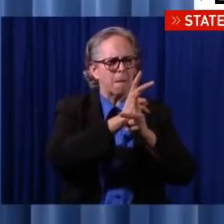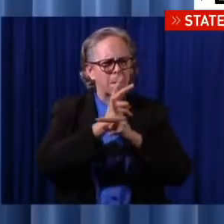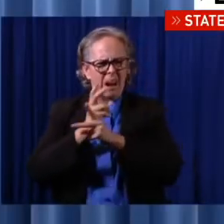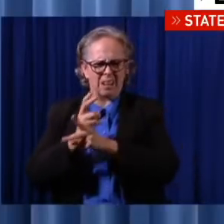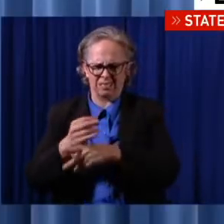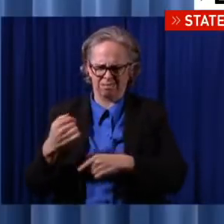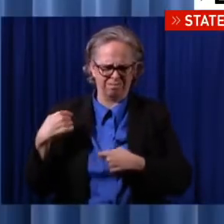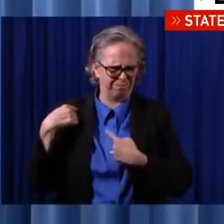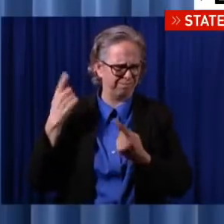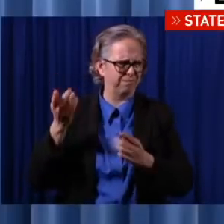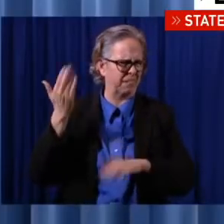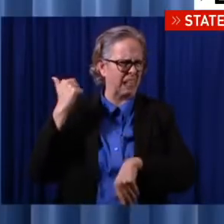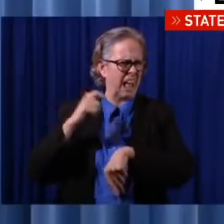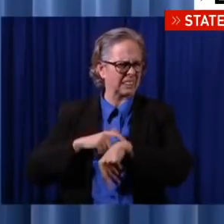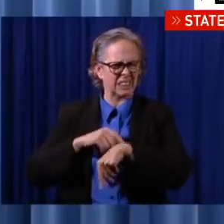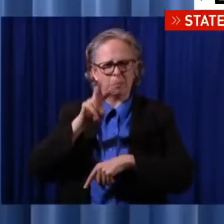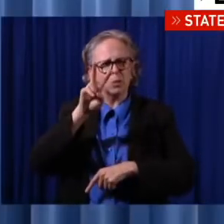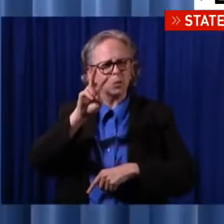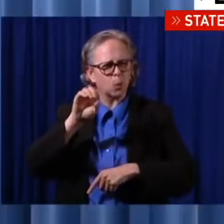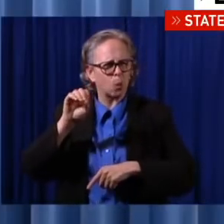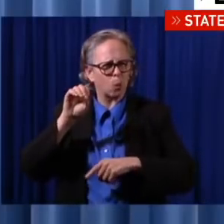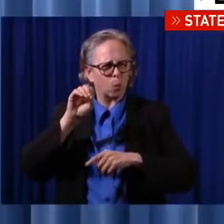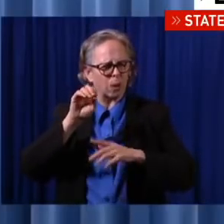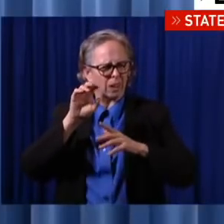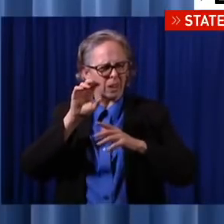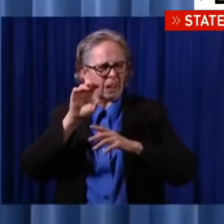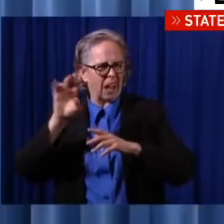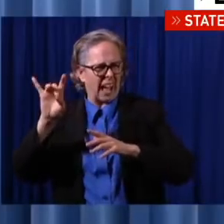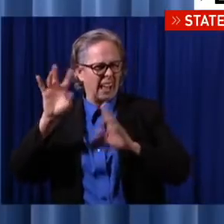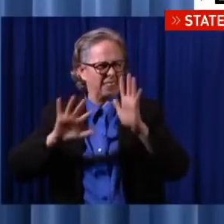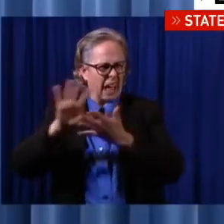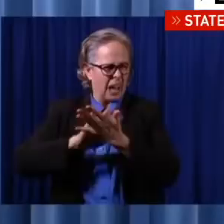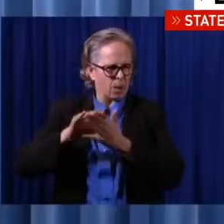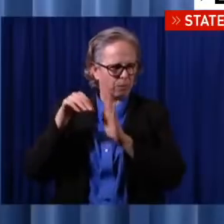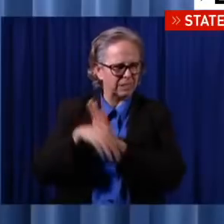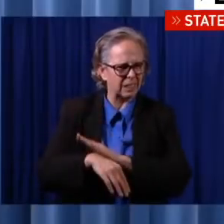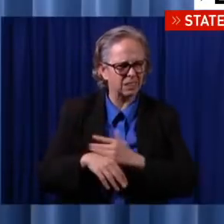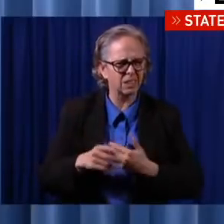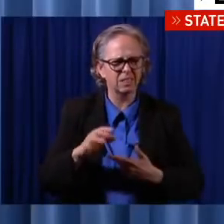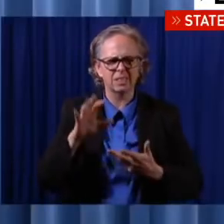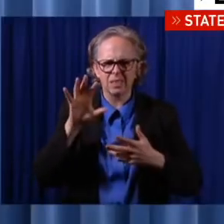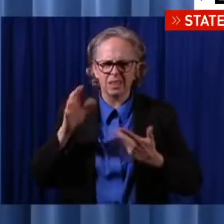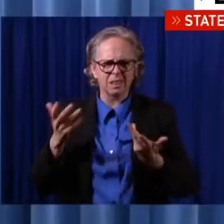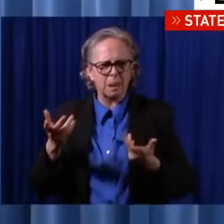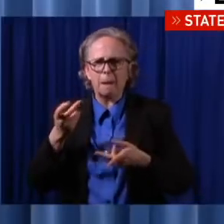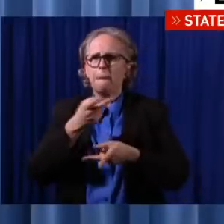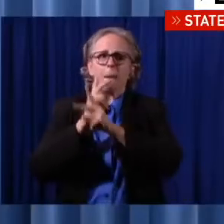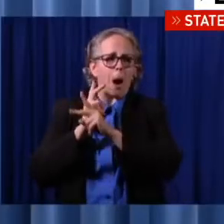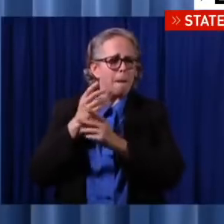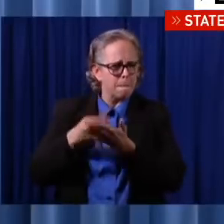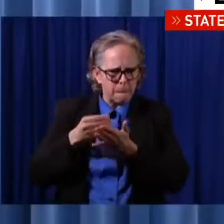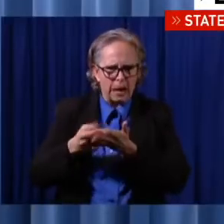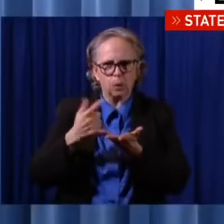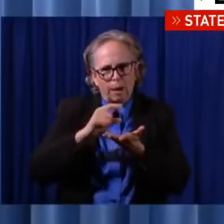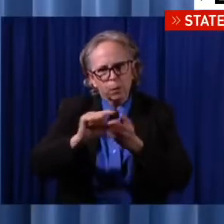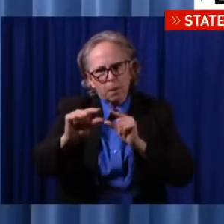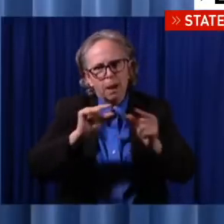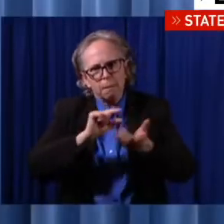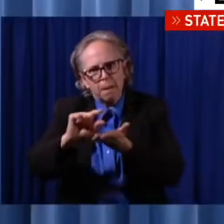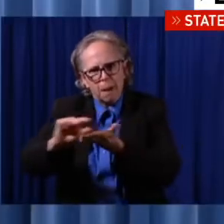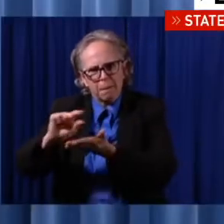time it started borrowing in 2009, Ohio worked diligently to pay down the borrowing balance, and the final payment was made